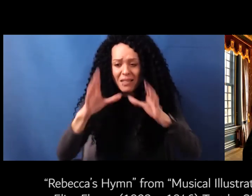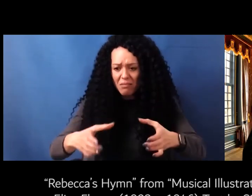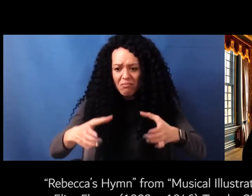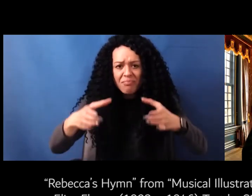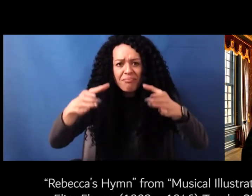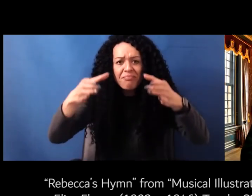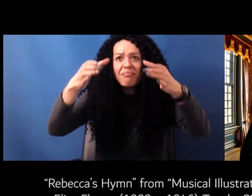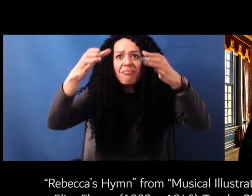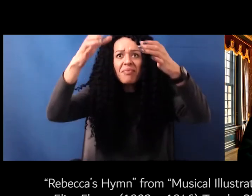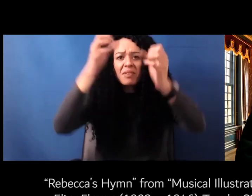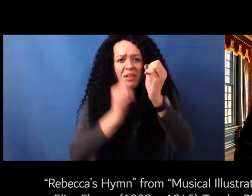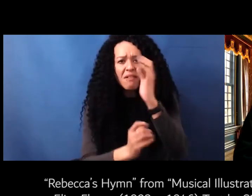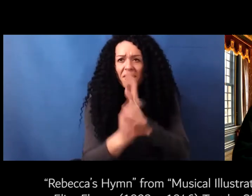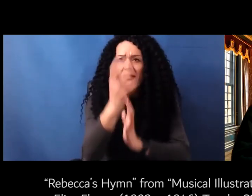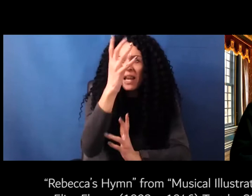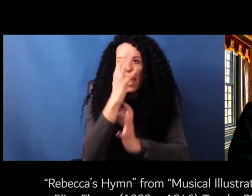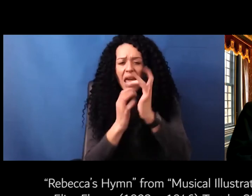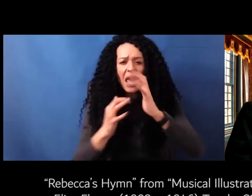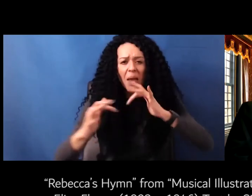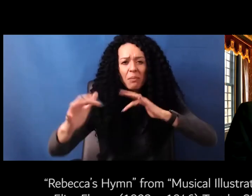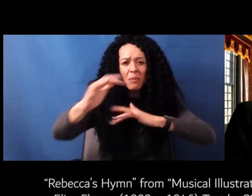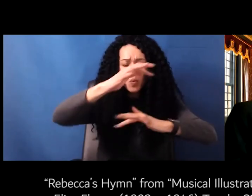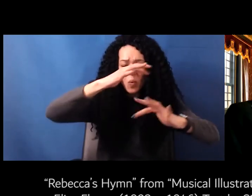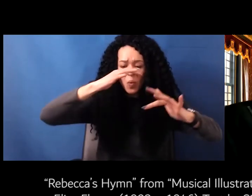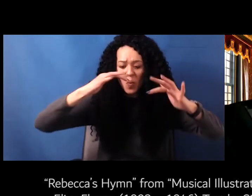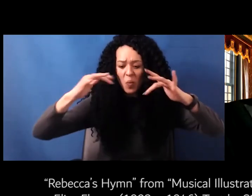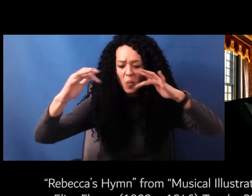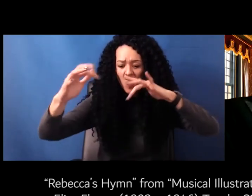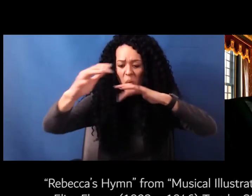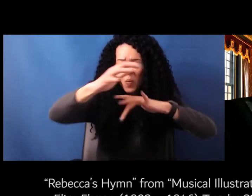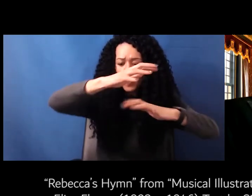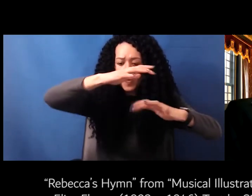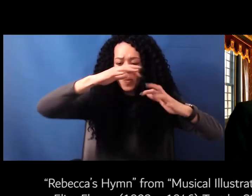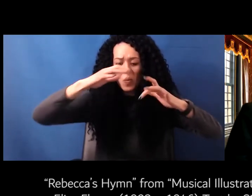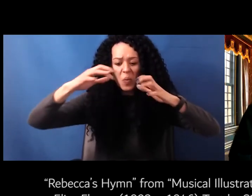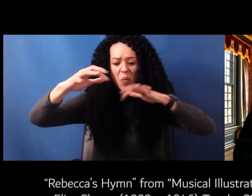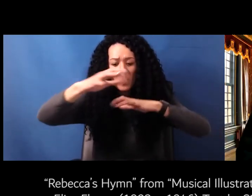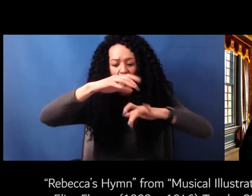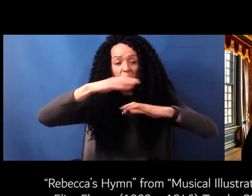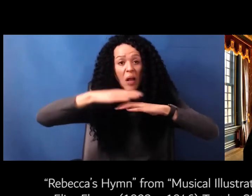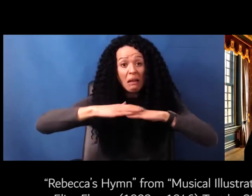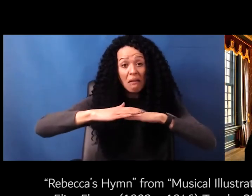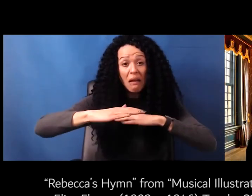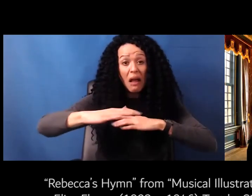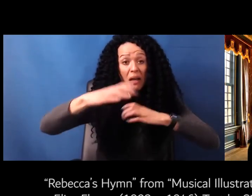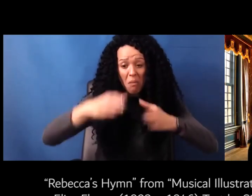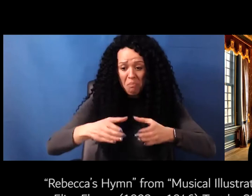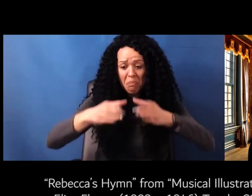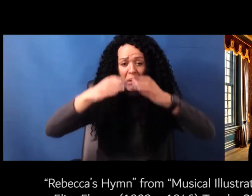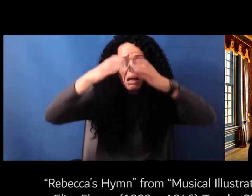all-guiding smoke and flame. By day along the